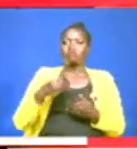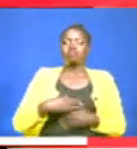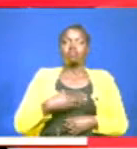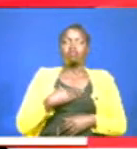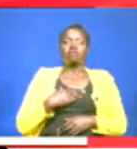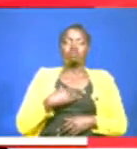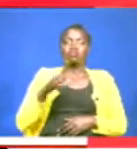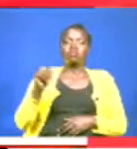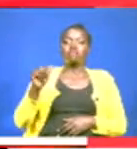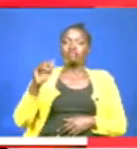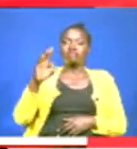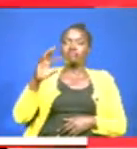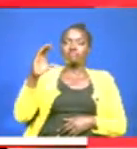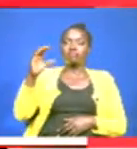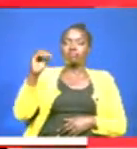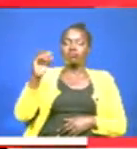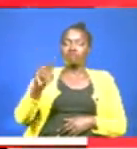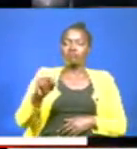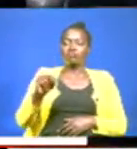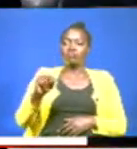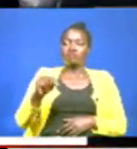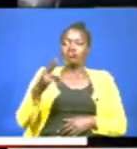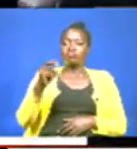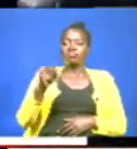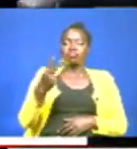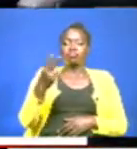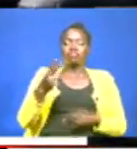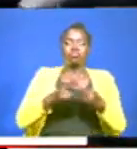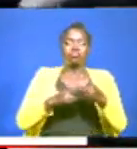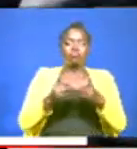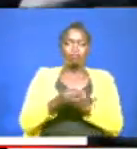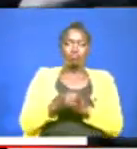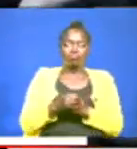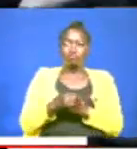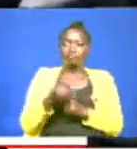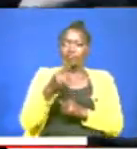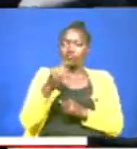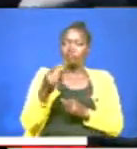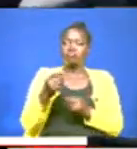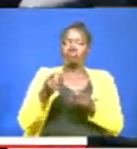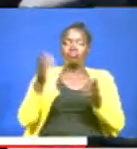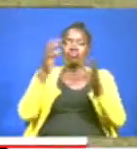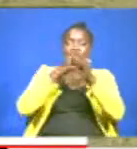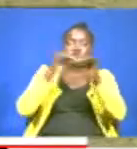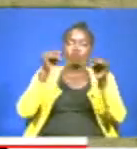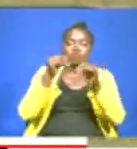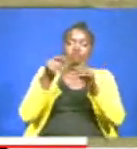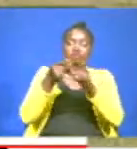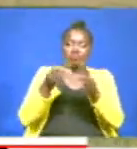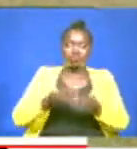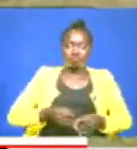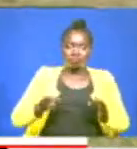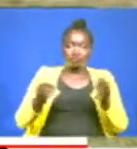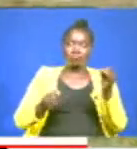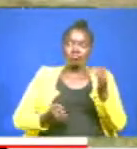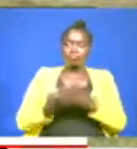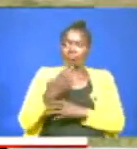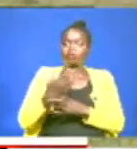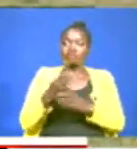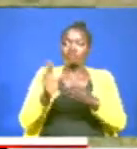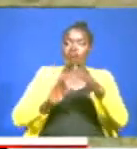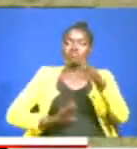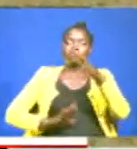of Nations in 2027. The CS added that the president will soon officially launch a tournament dubbed Bottom